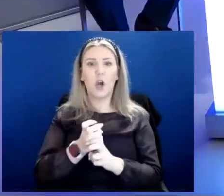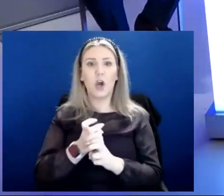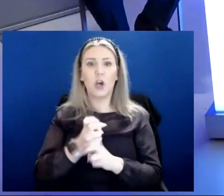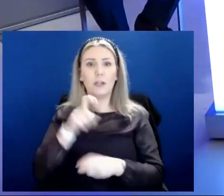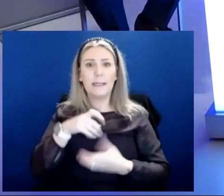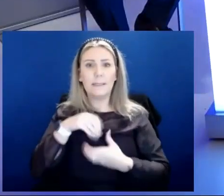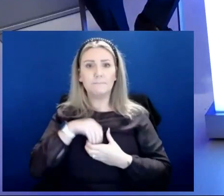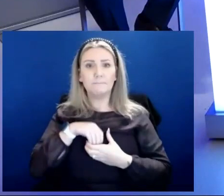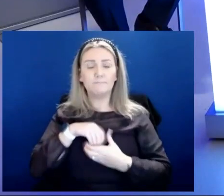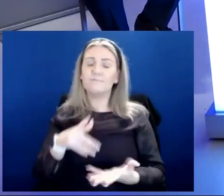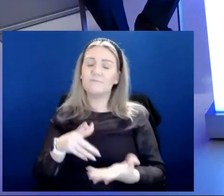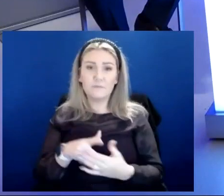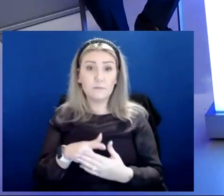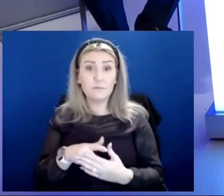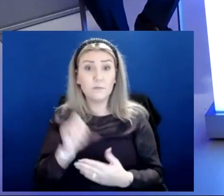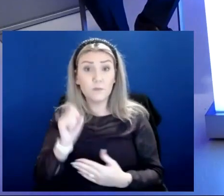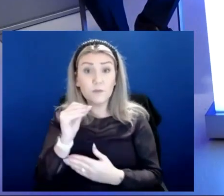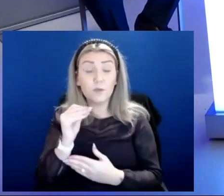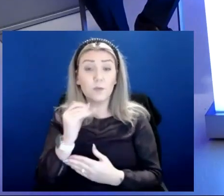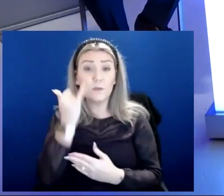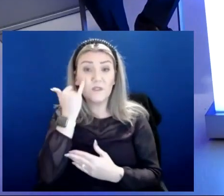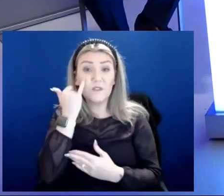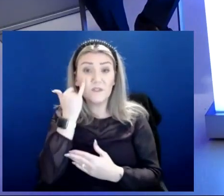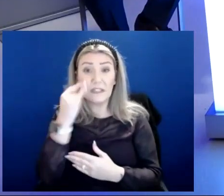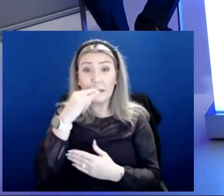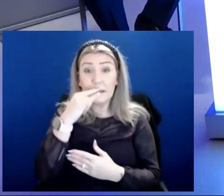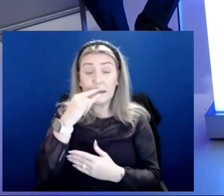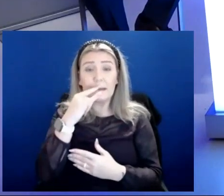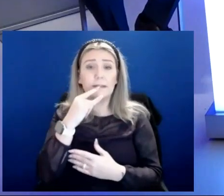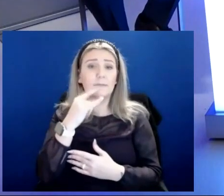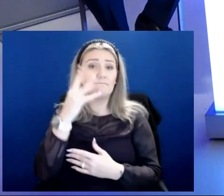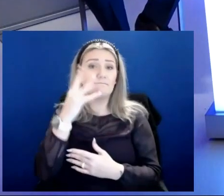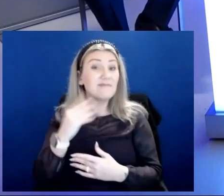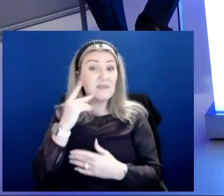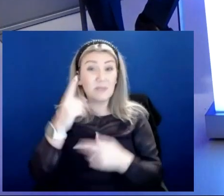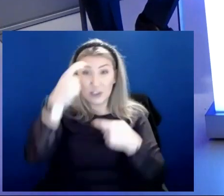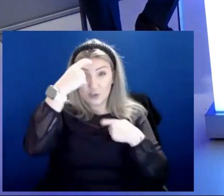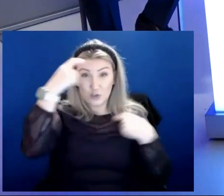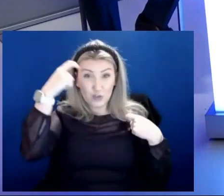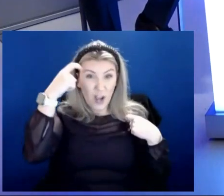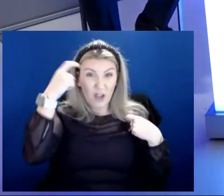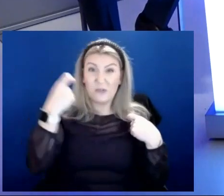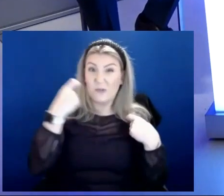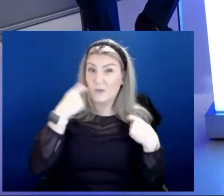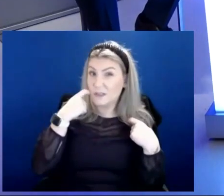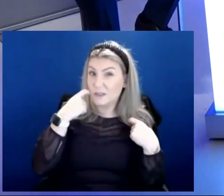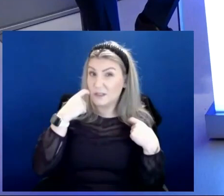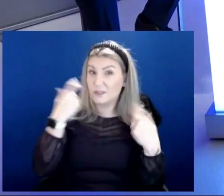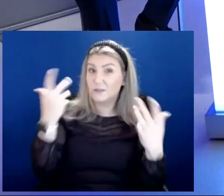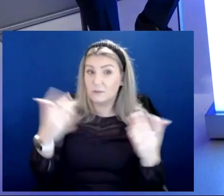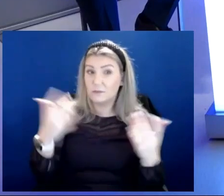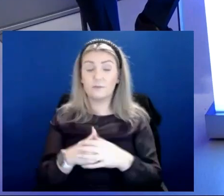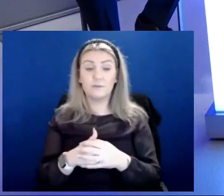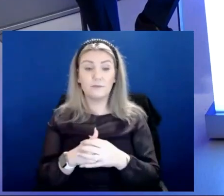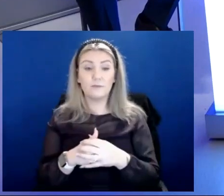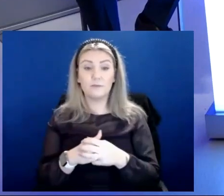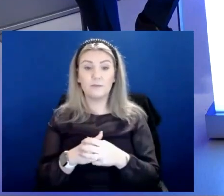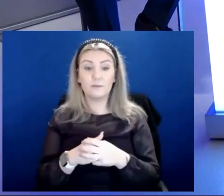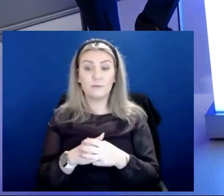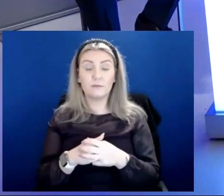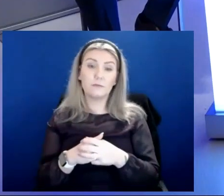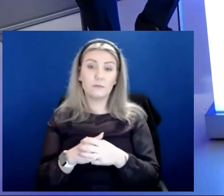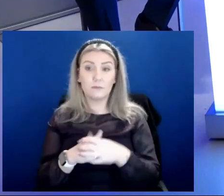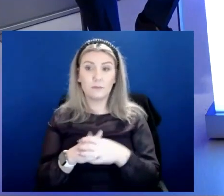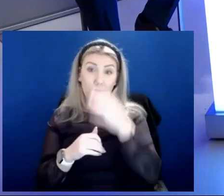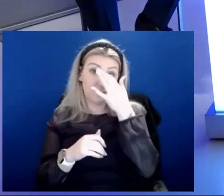if a child has gone through a previous trauma, this goes to just knowing your child, but if they've gone through a previous trauma, we don't want to completely